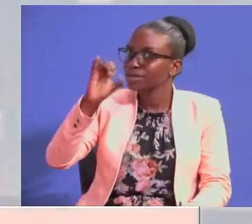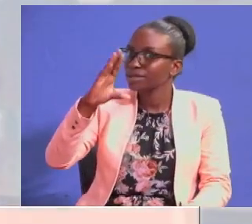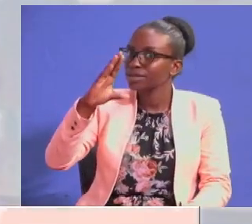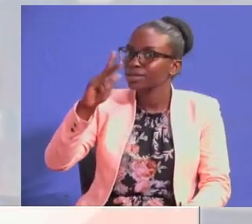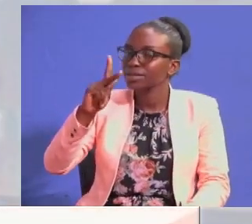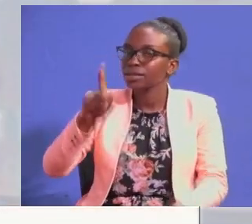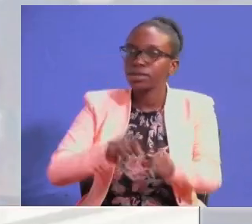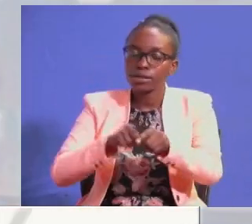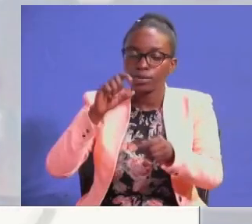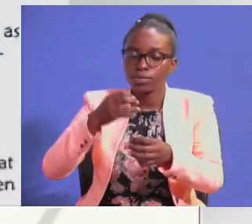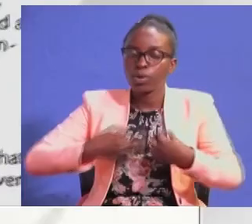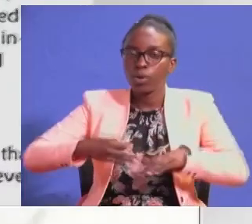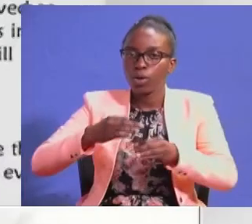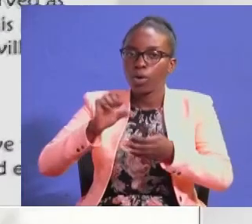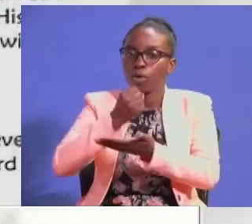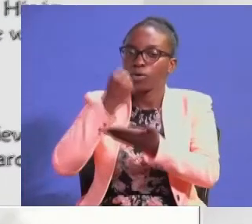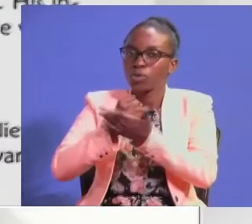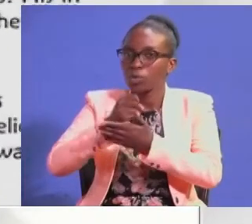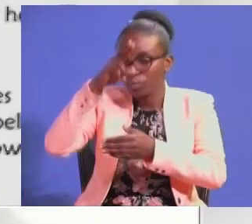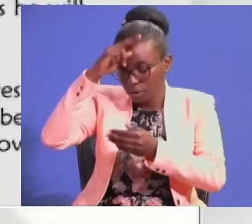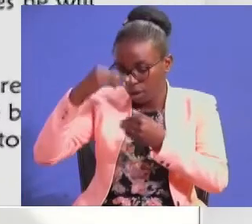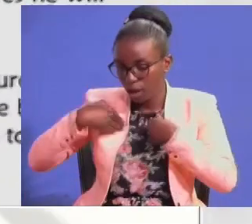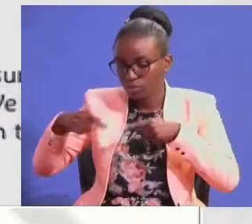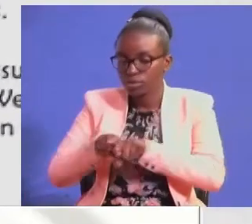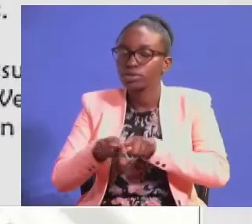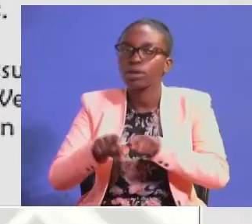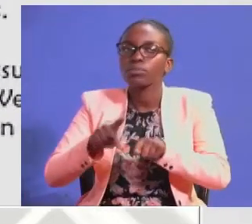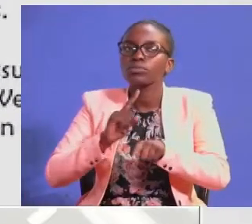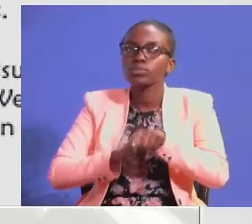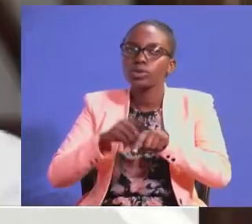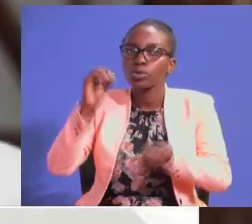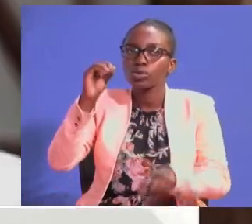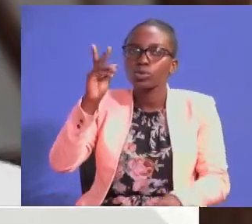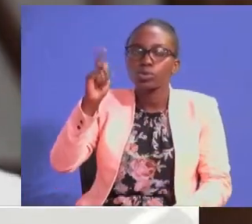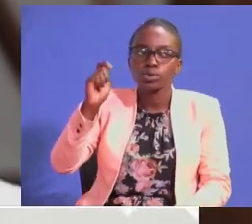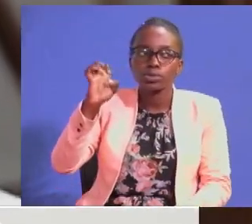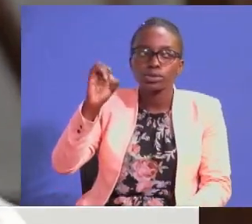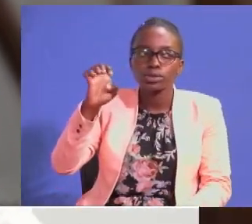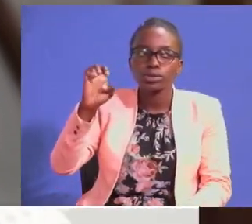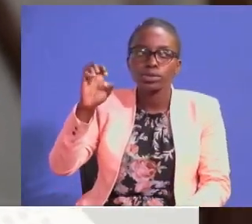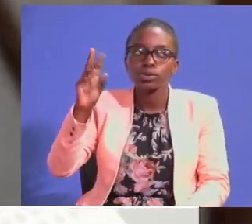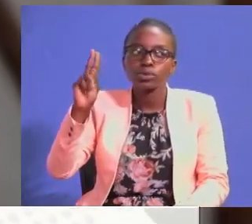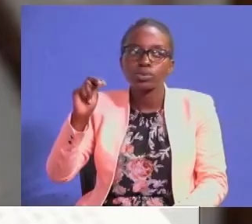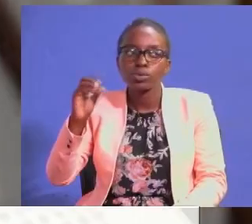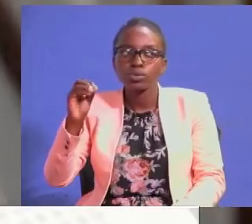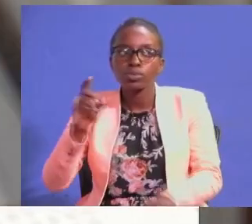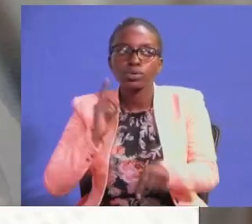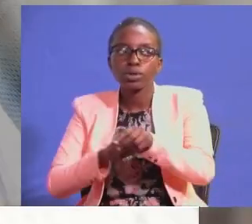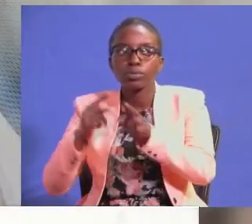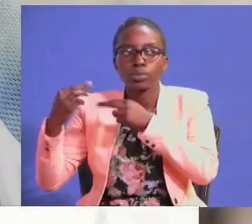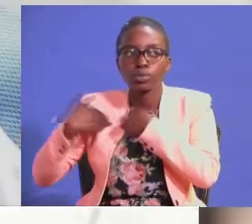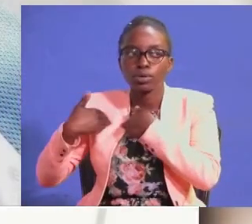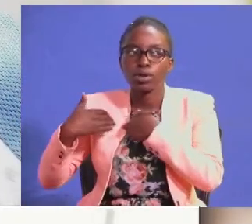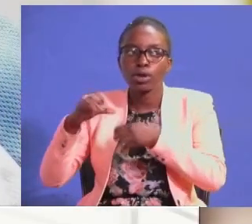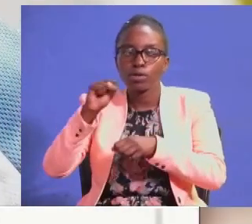officer following the resignation of Barry Otieno. Otieno, who has held the role for the past 5 years,